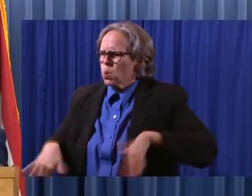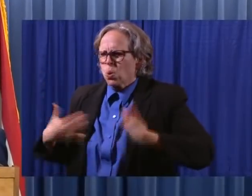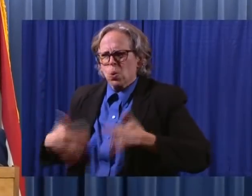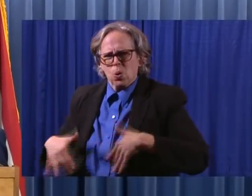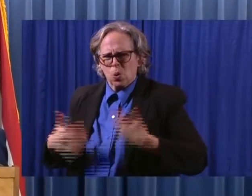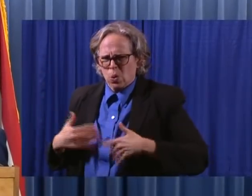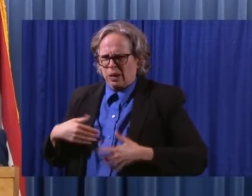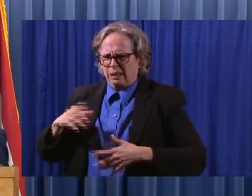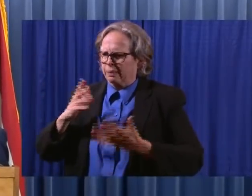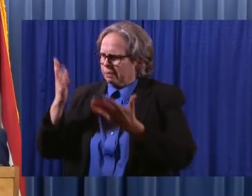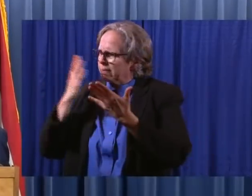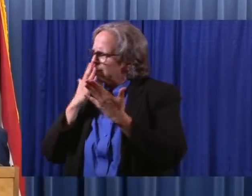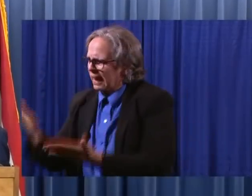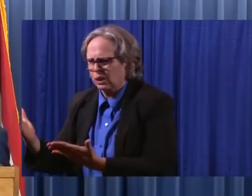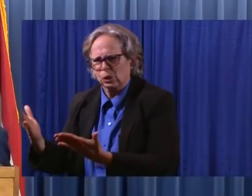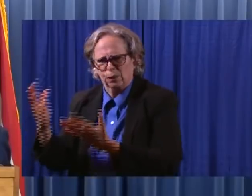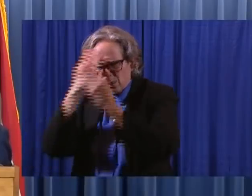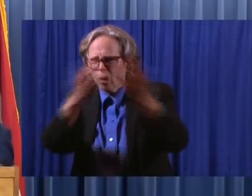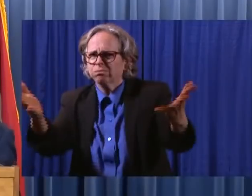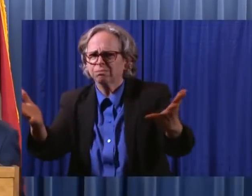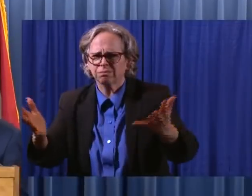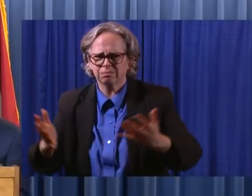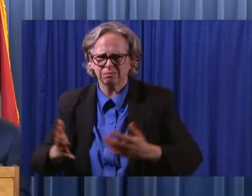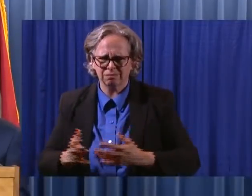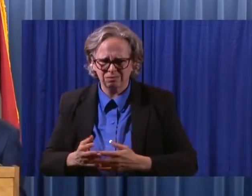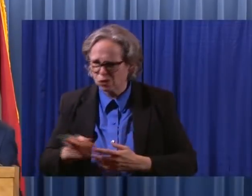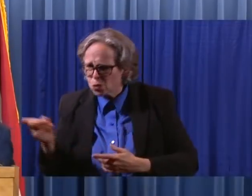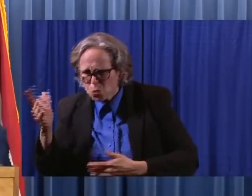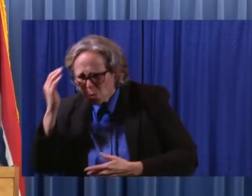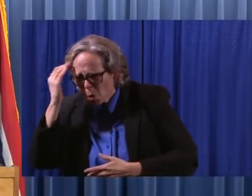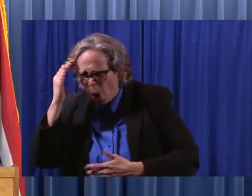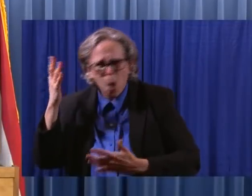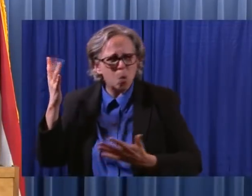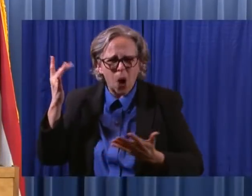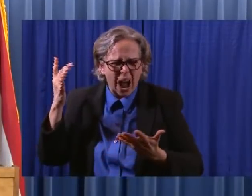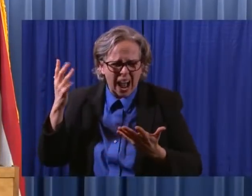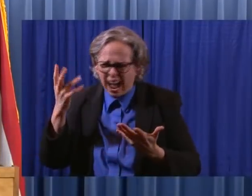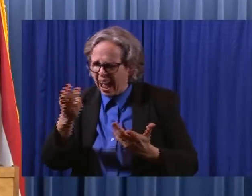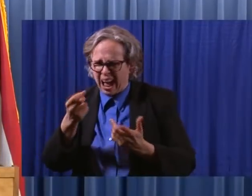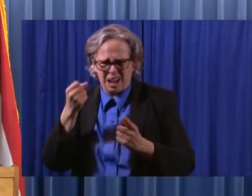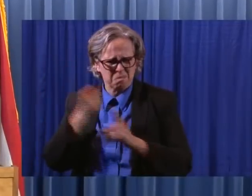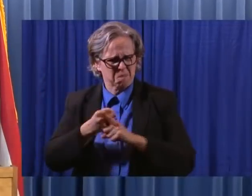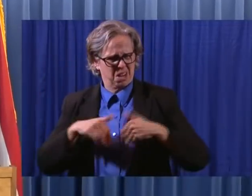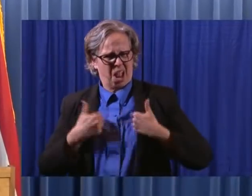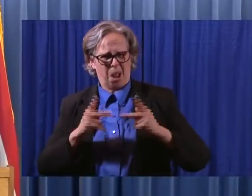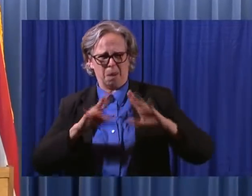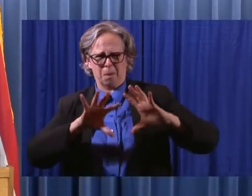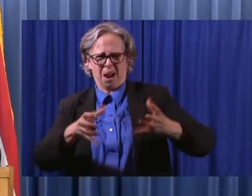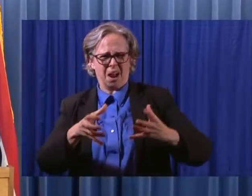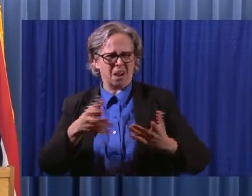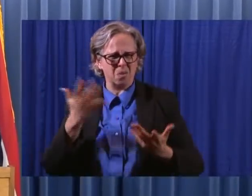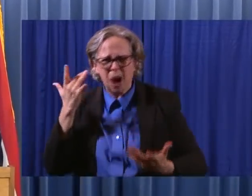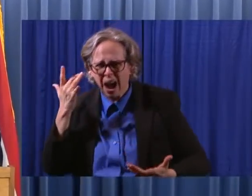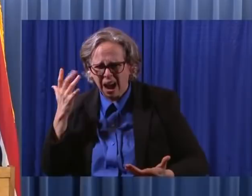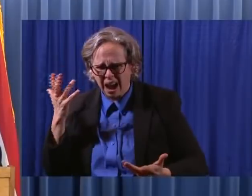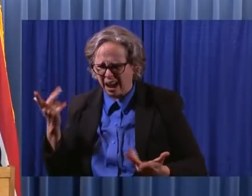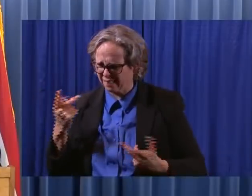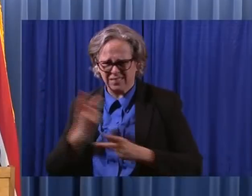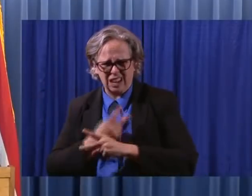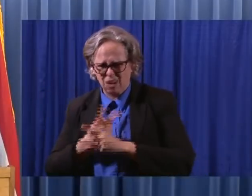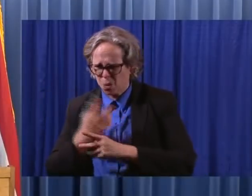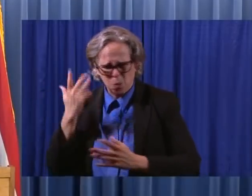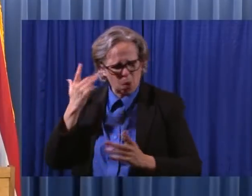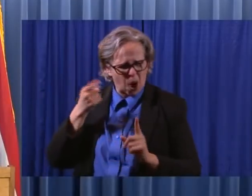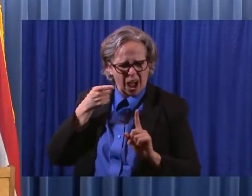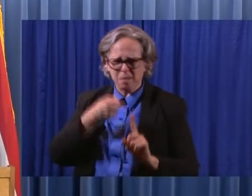do you have any, do you know why, or can you, based on science, give us some idea of why are we